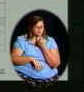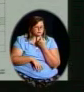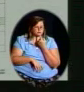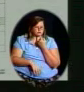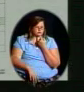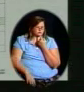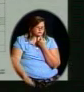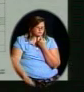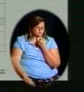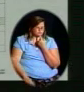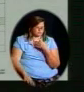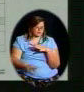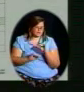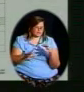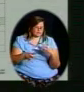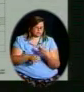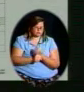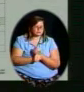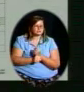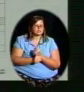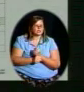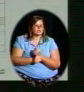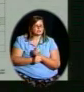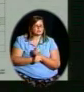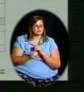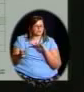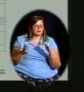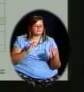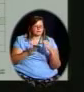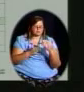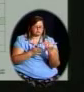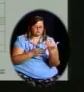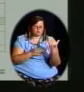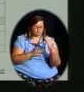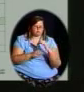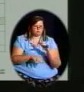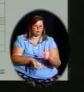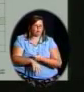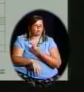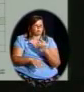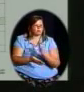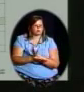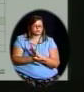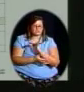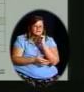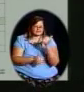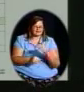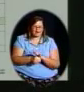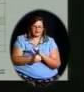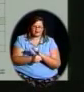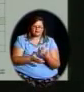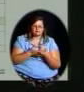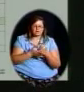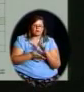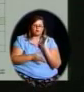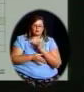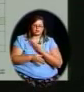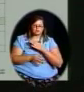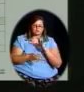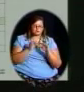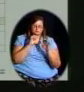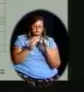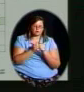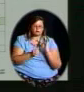as clear and concise as that is compared to the long sheet and all the details, that's not really enough to help us to communicate with